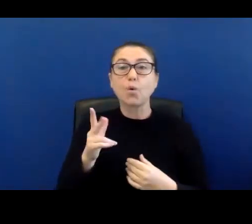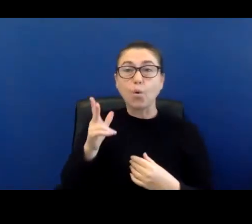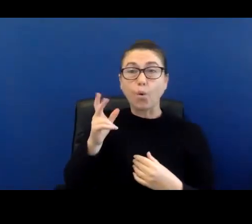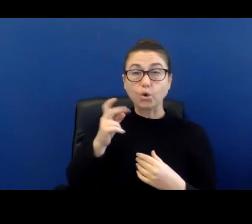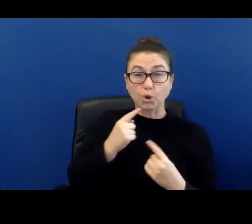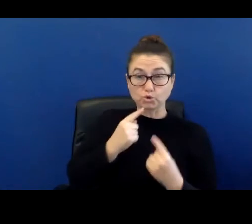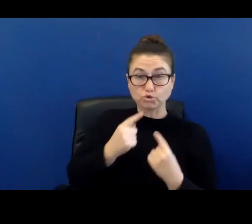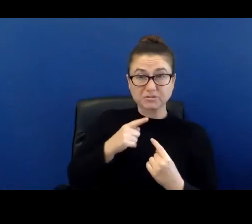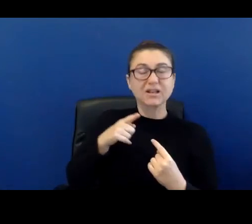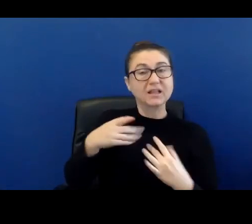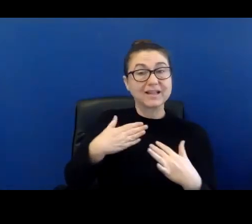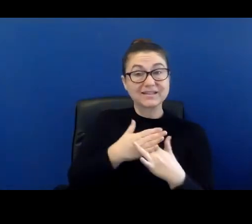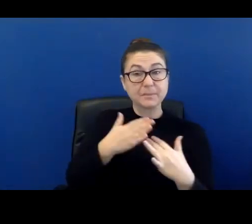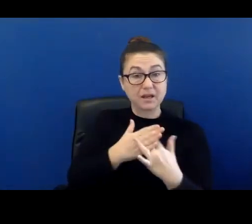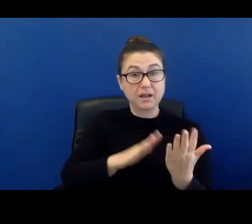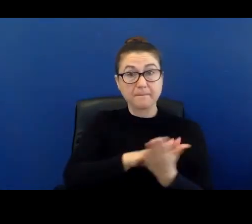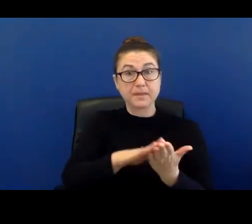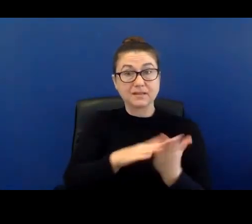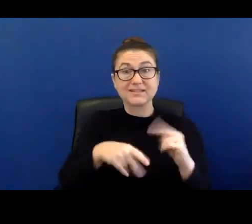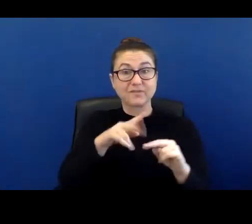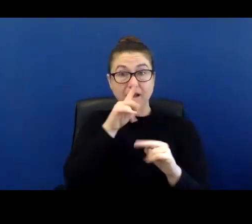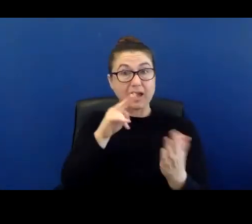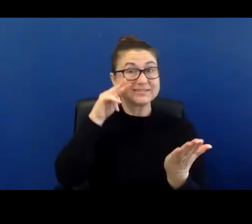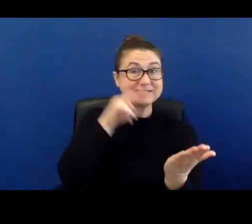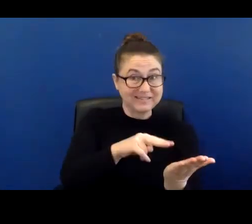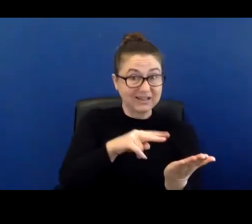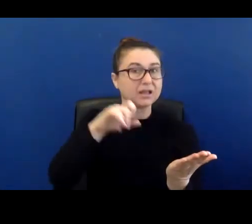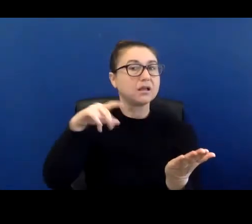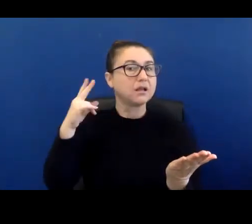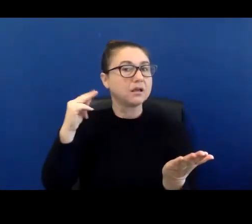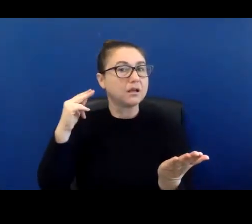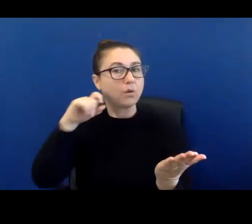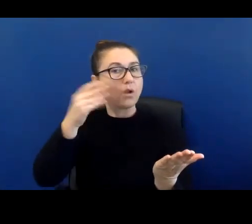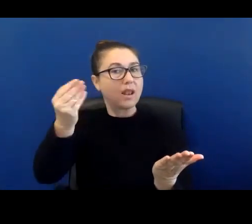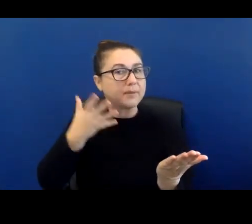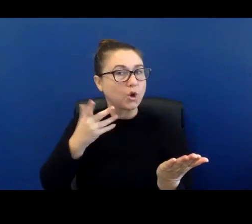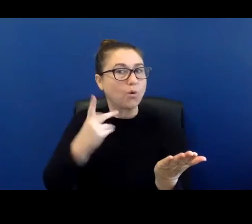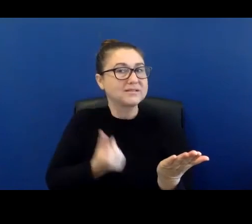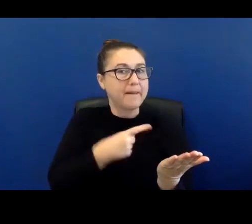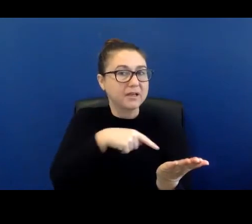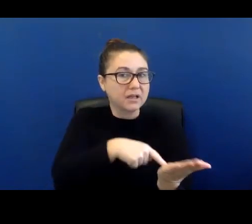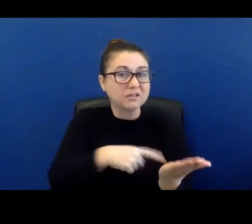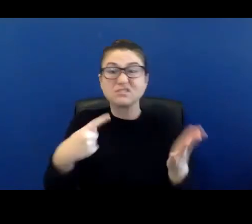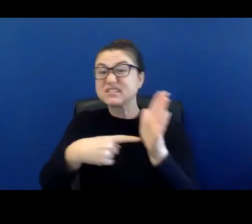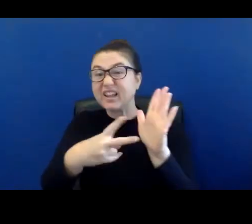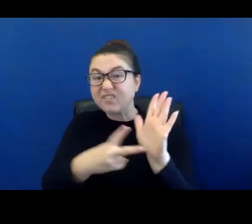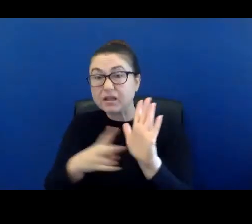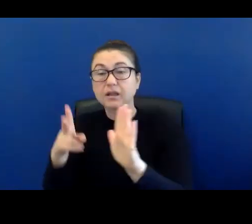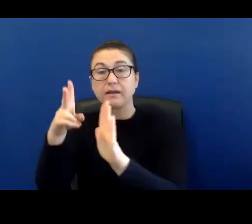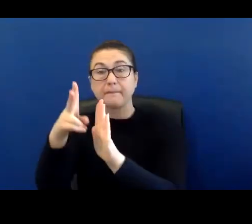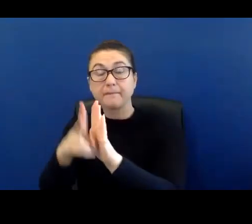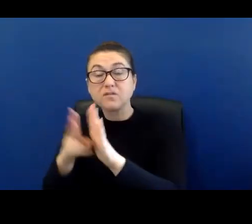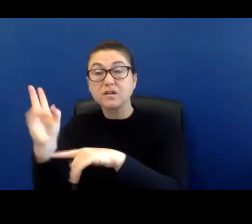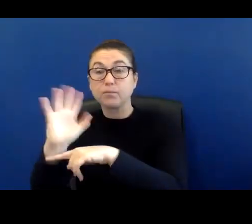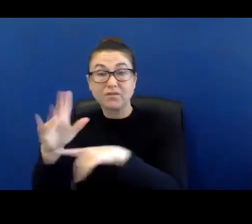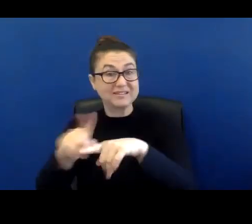accessibility feature that describes the visual elements of television, movies, and live